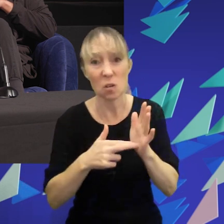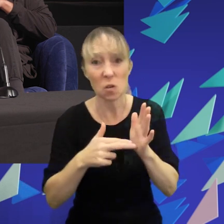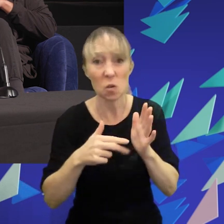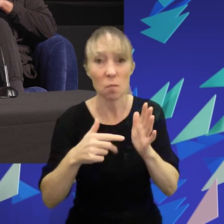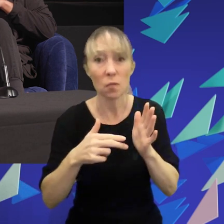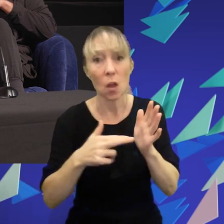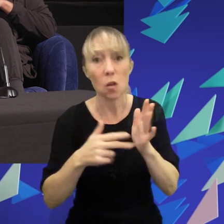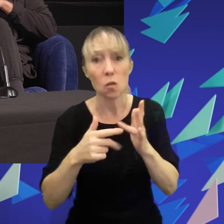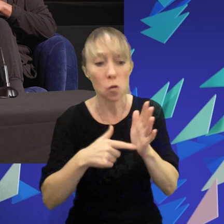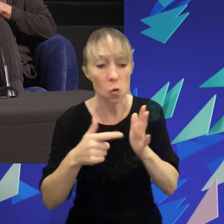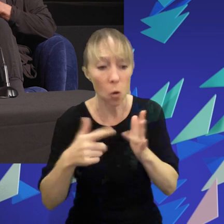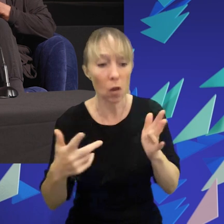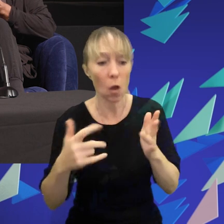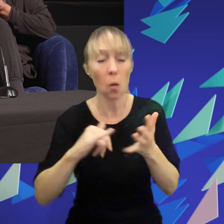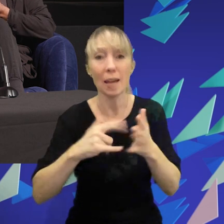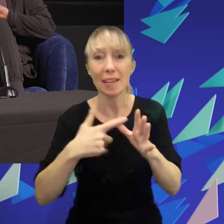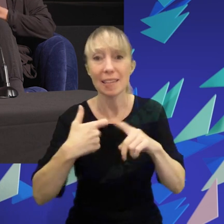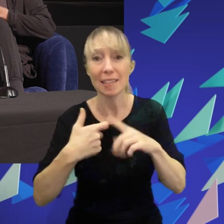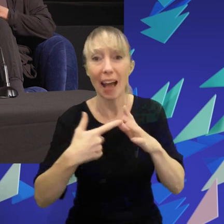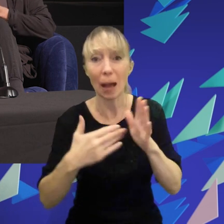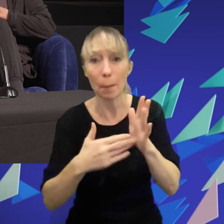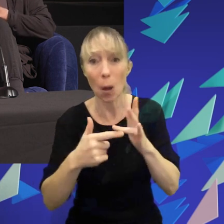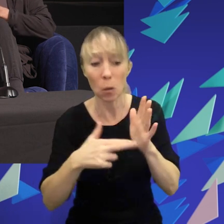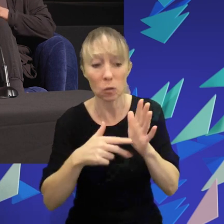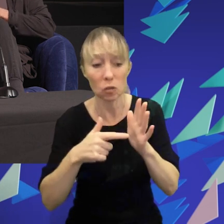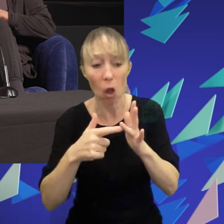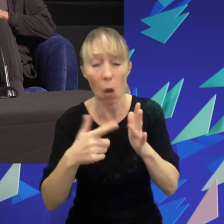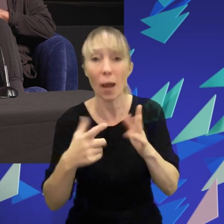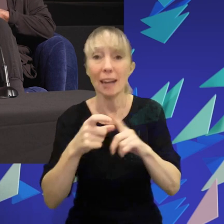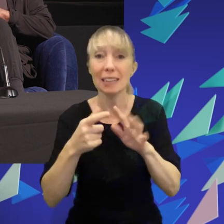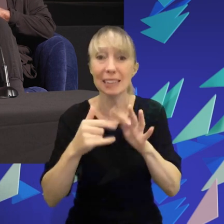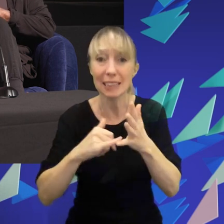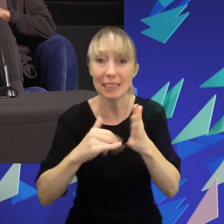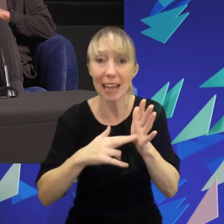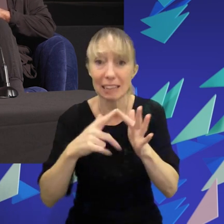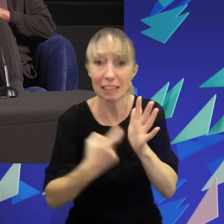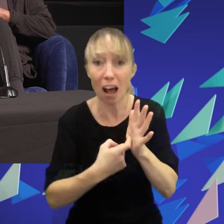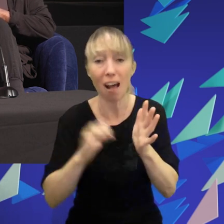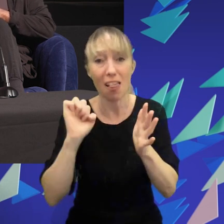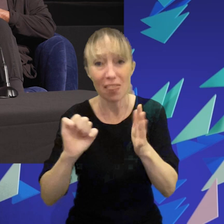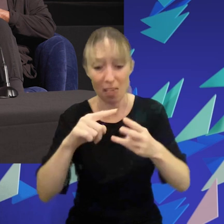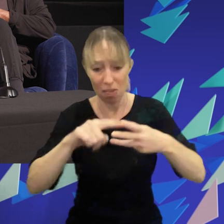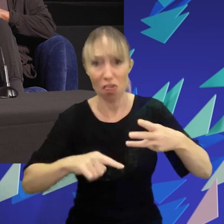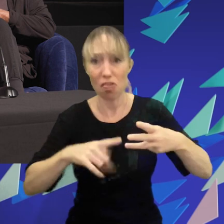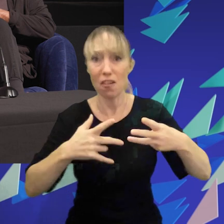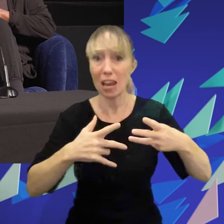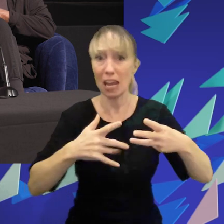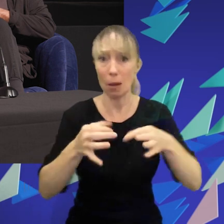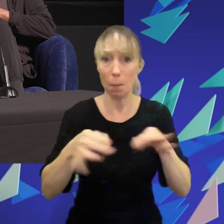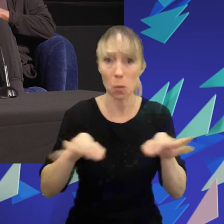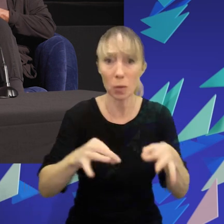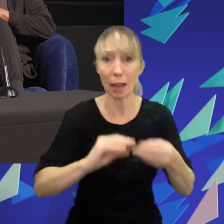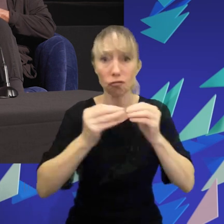the absolutely brilliant Ryuichi Sakamoto. And that score is beautiful. I wonder how much of a conversation did you have,